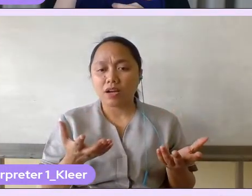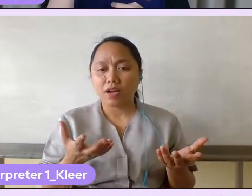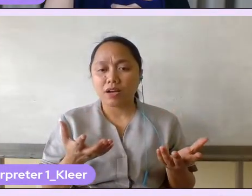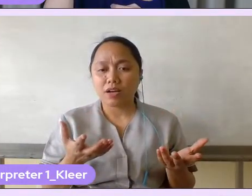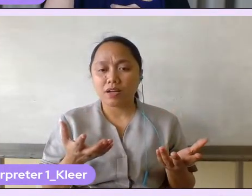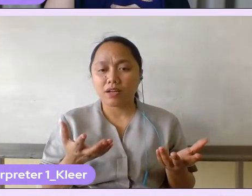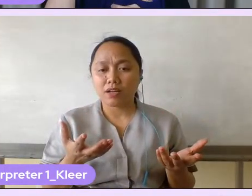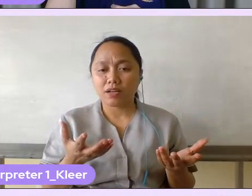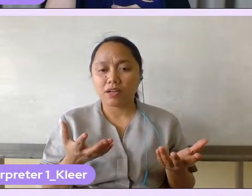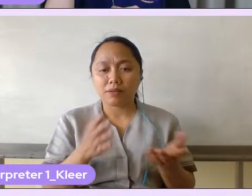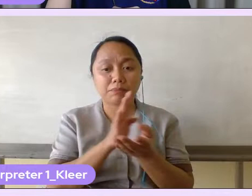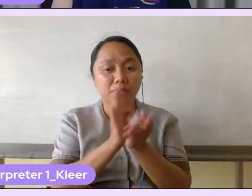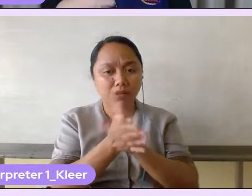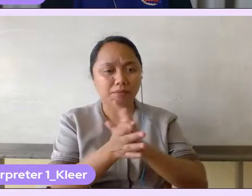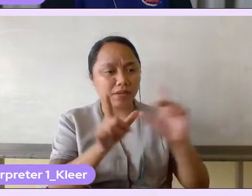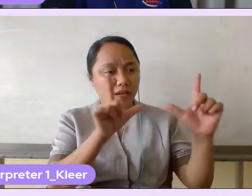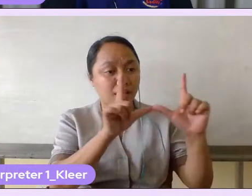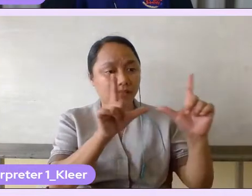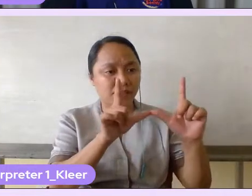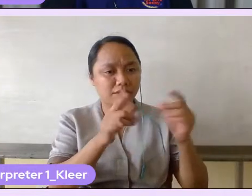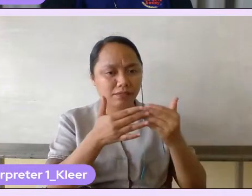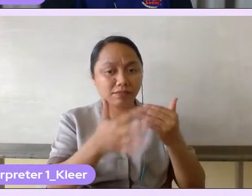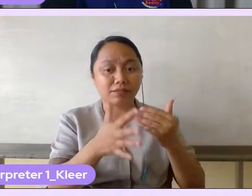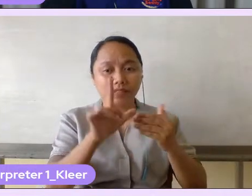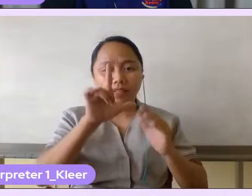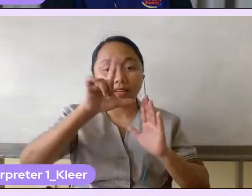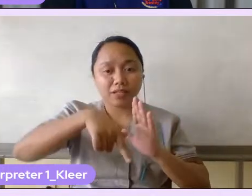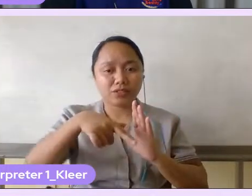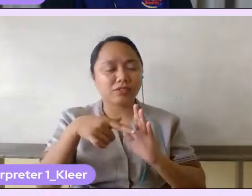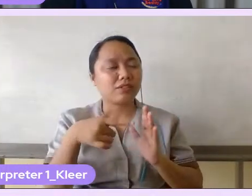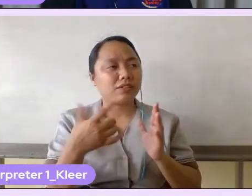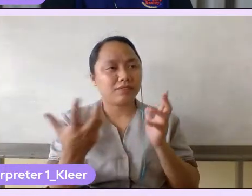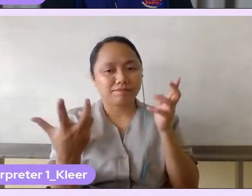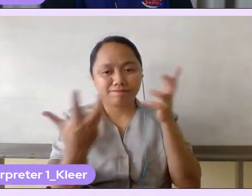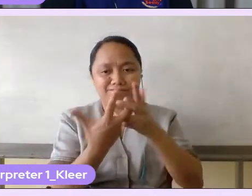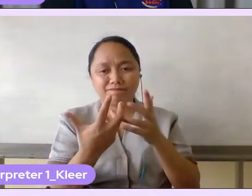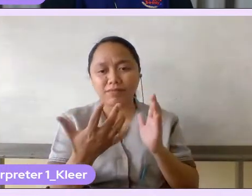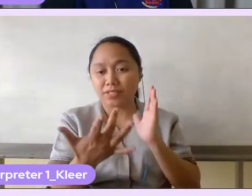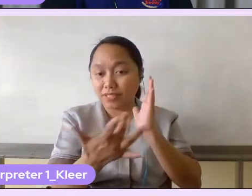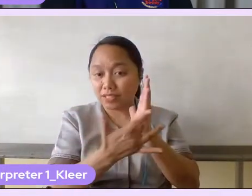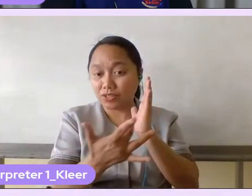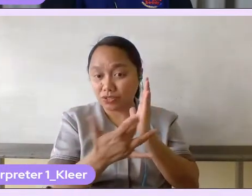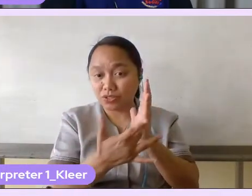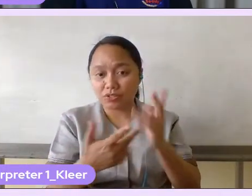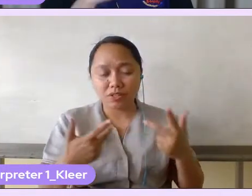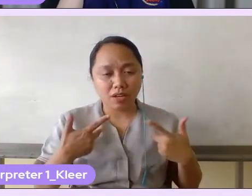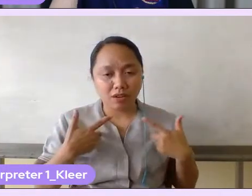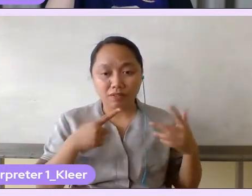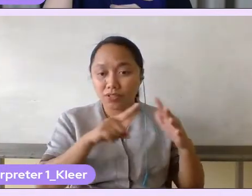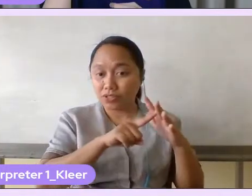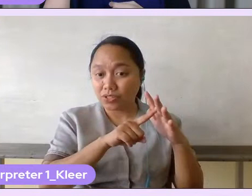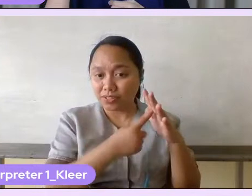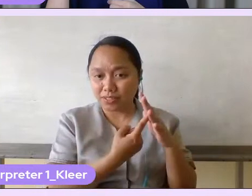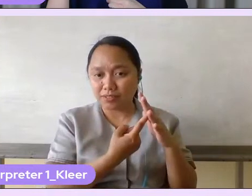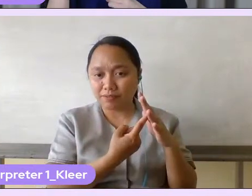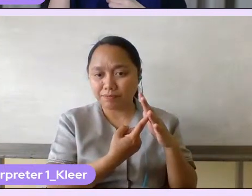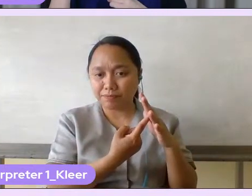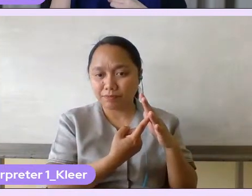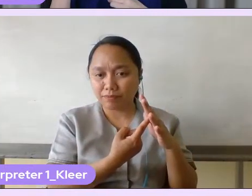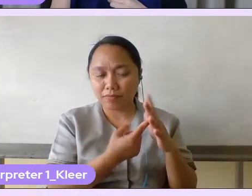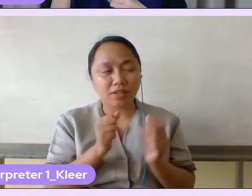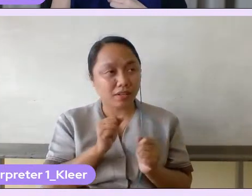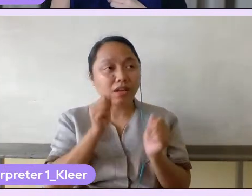licensee ng aming technologies na we have started para ma-appreciate